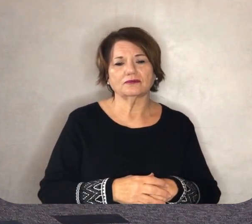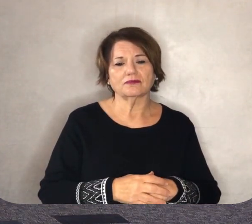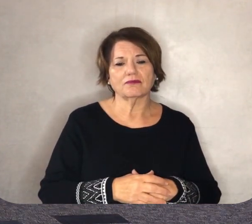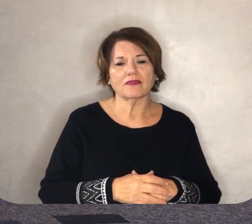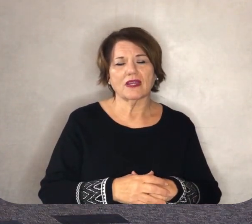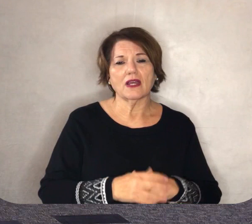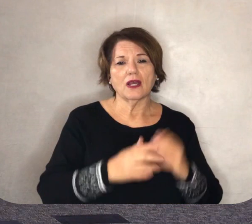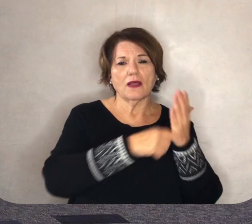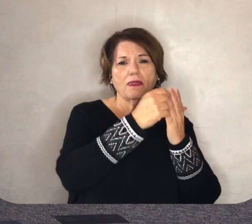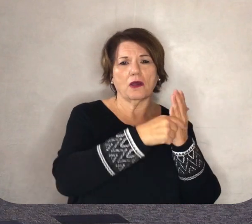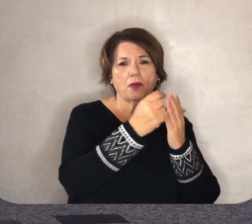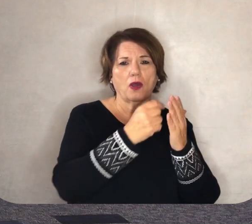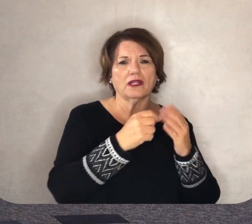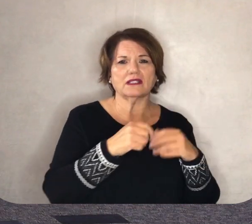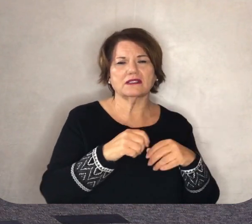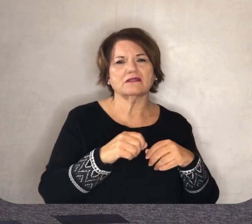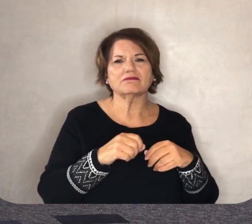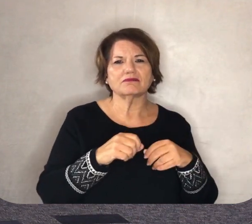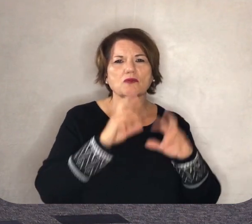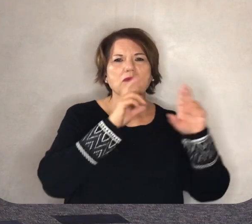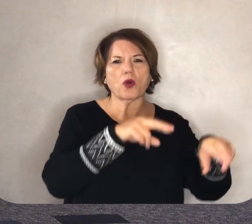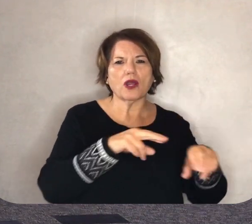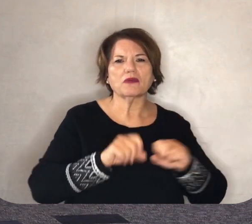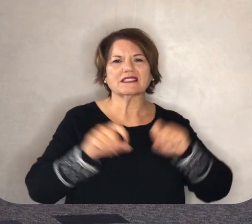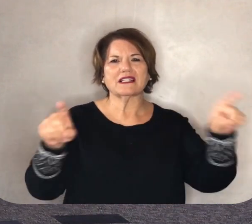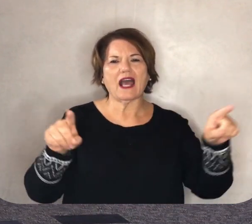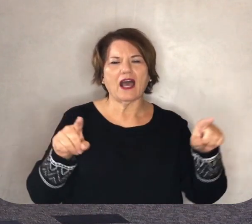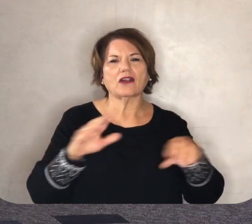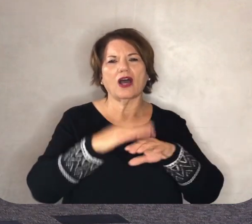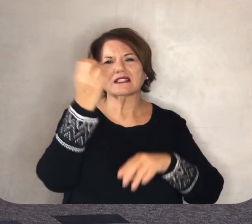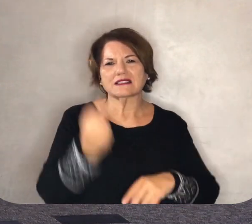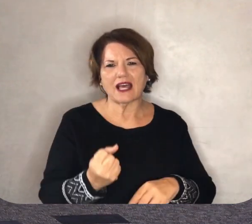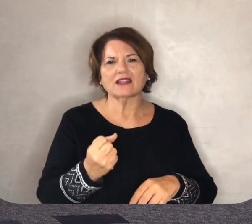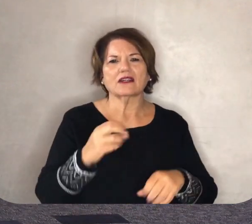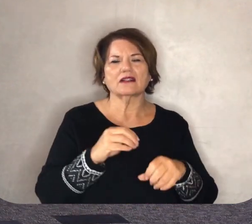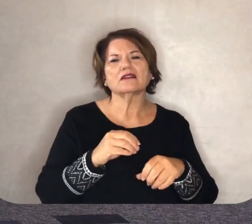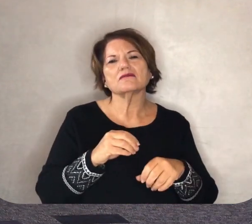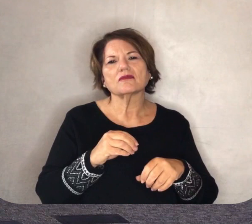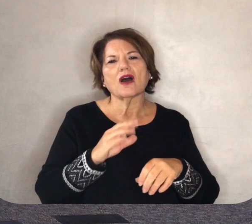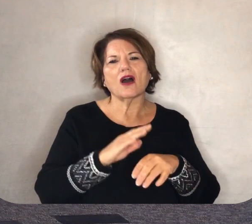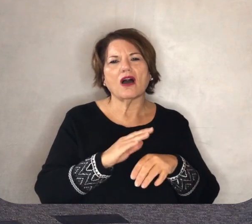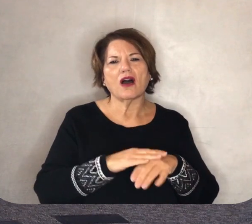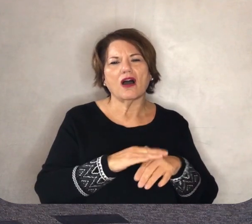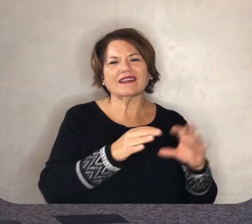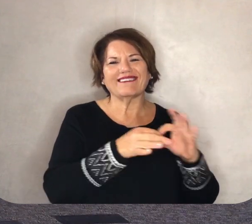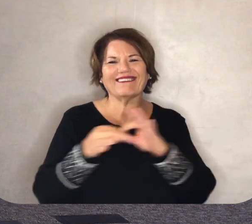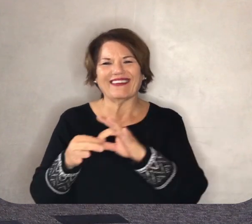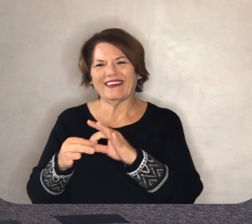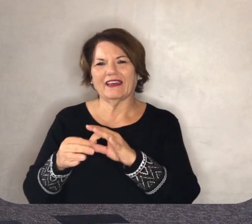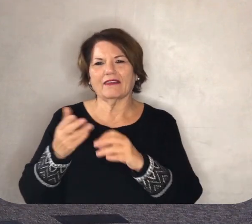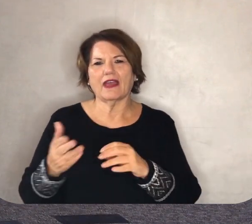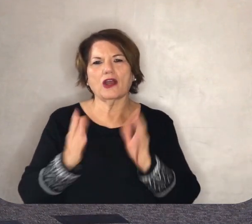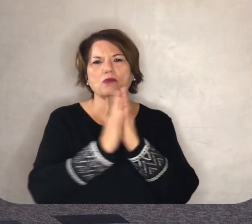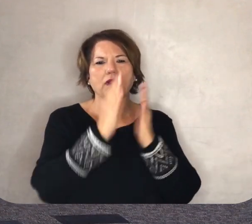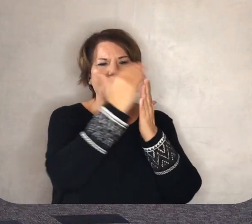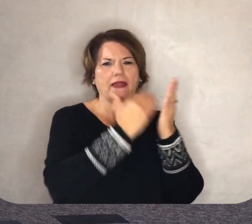the bulletin that we send out on Saturdays before the service, within it has a link to a prayer list. I